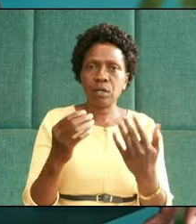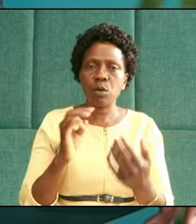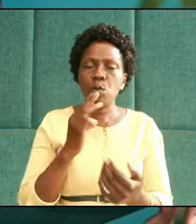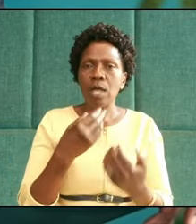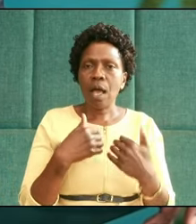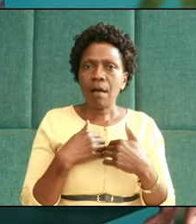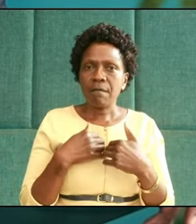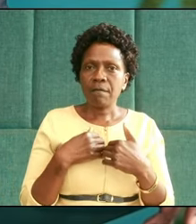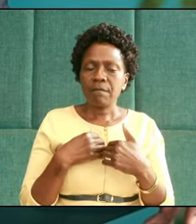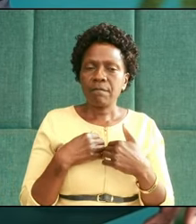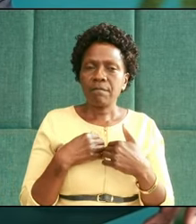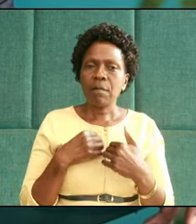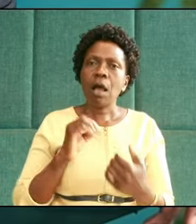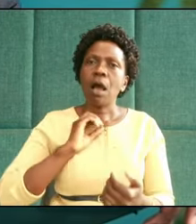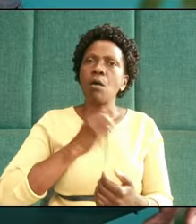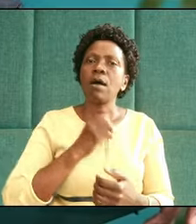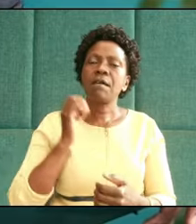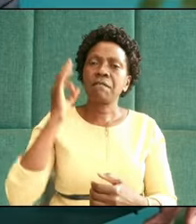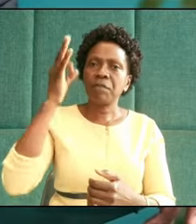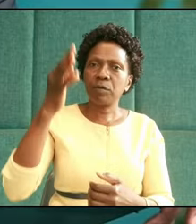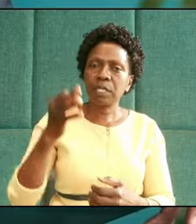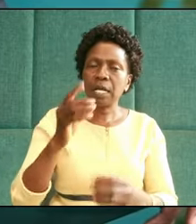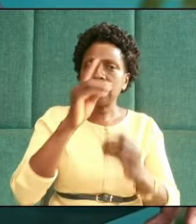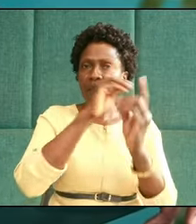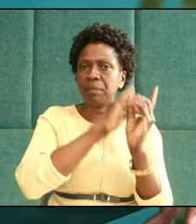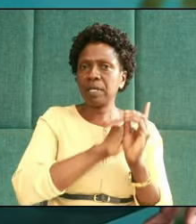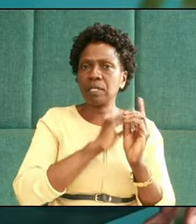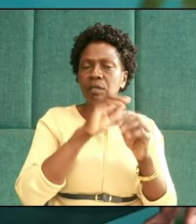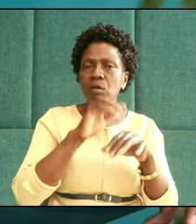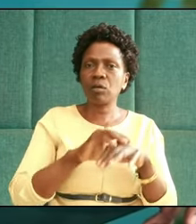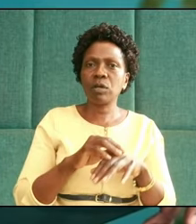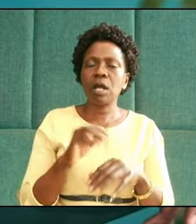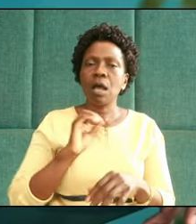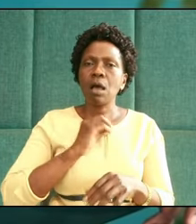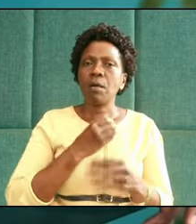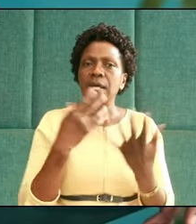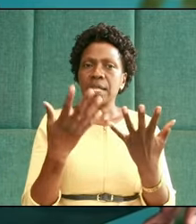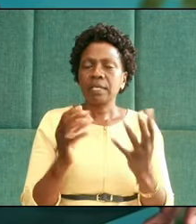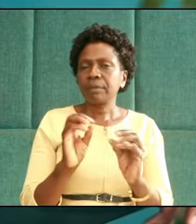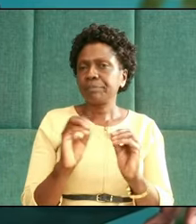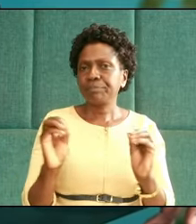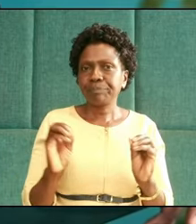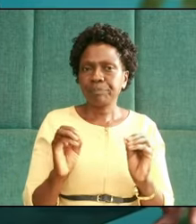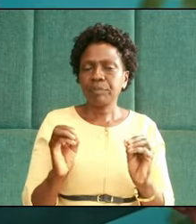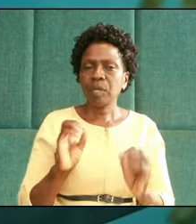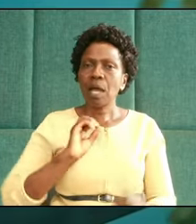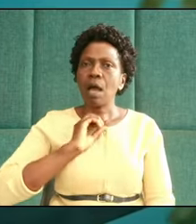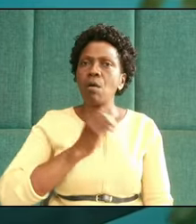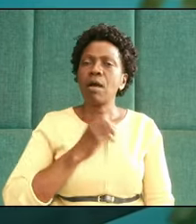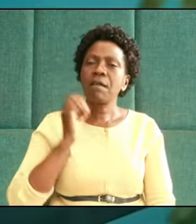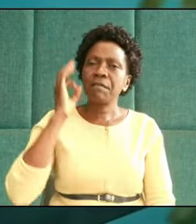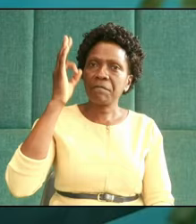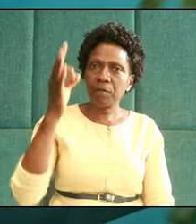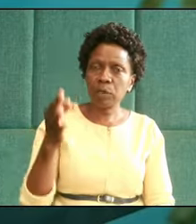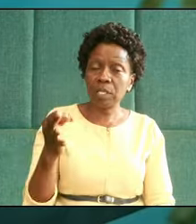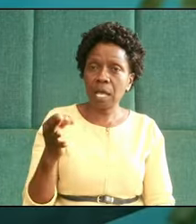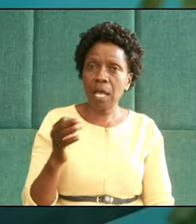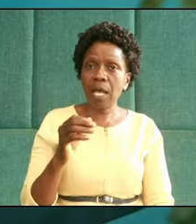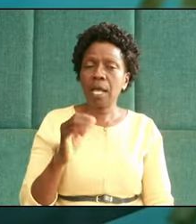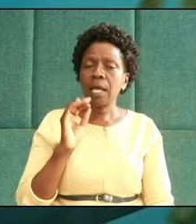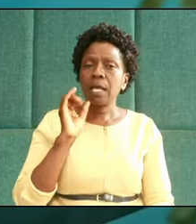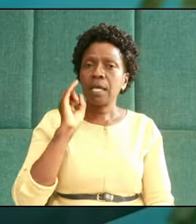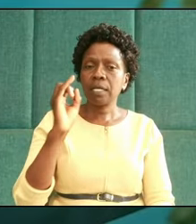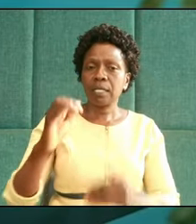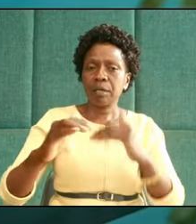Our future is not depends on man-made things. Our future is built